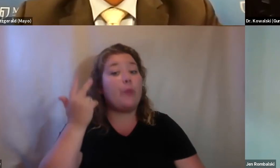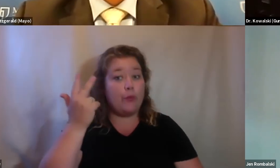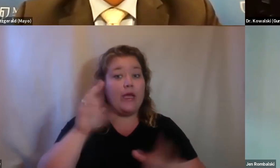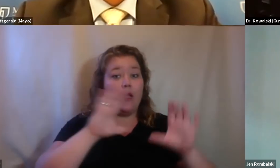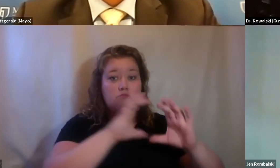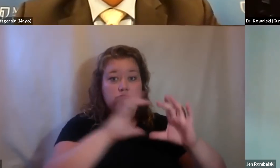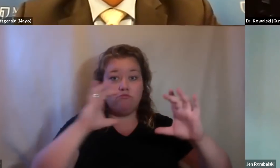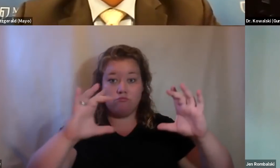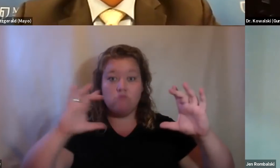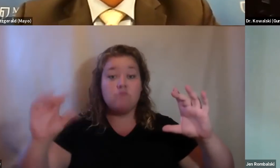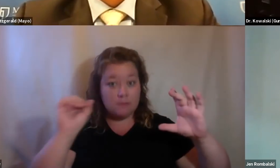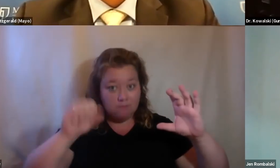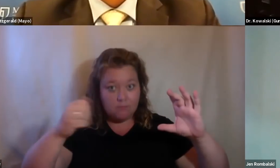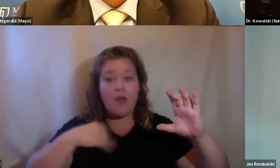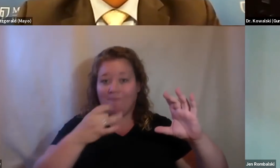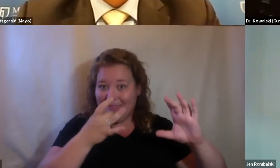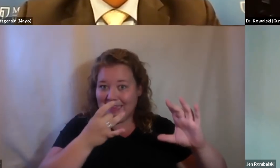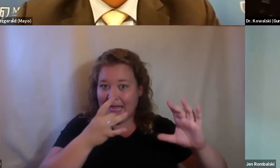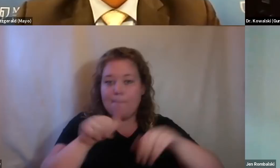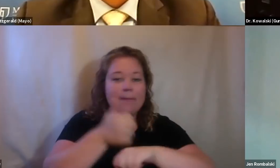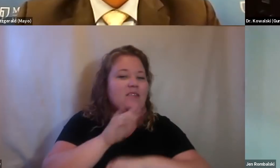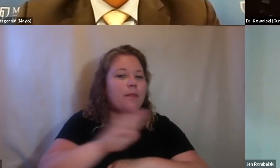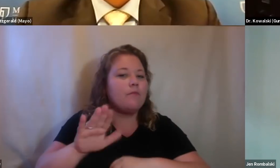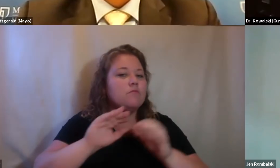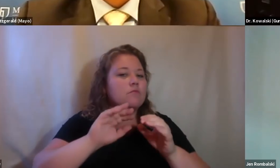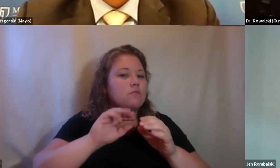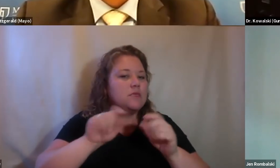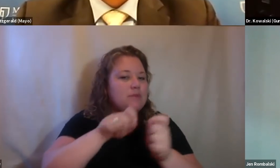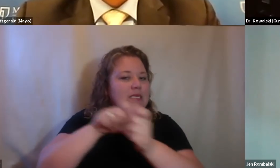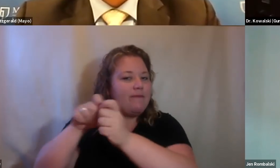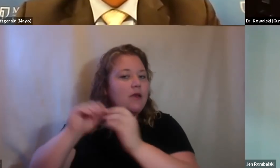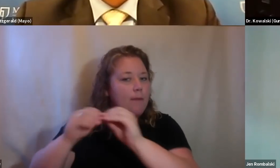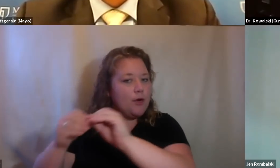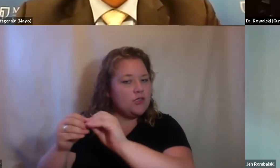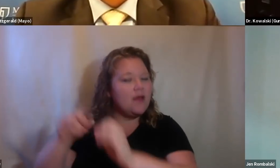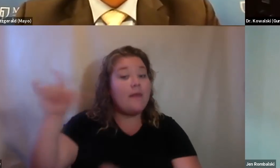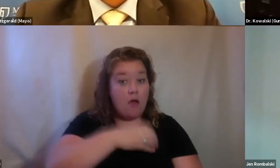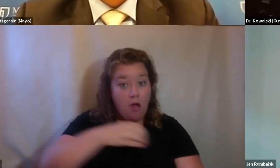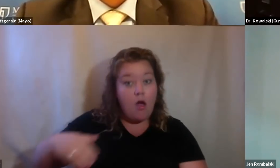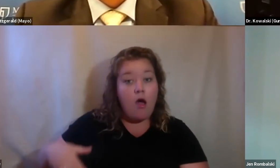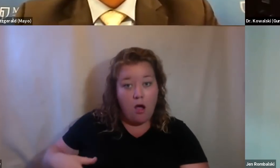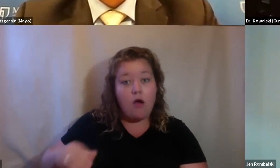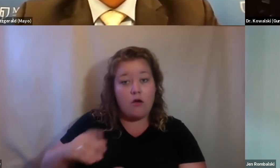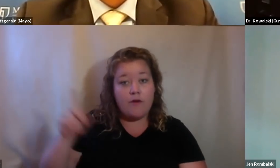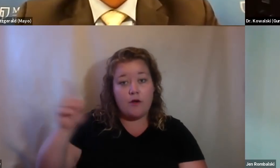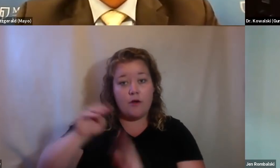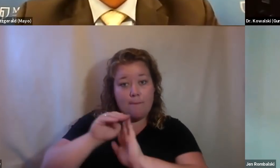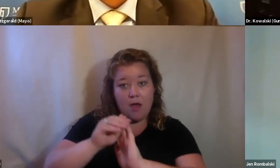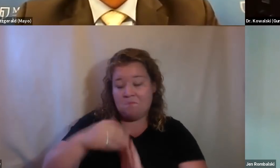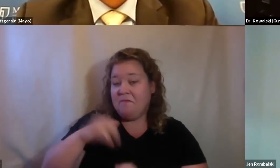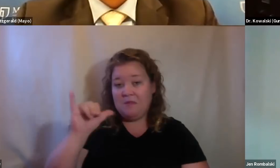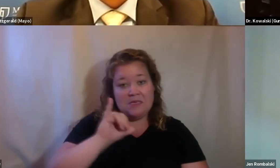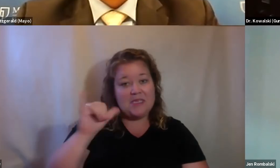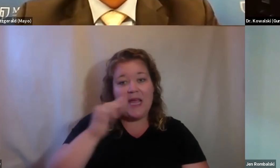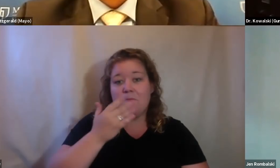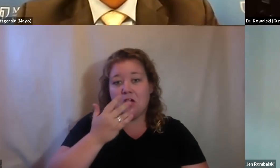light based upon the thresholds there. And the Harvard model shows those 4 colors for the rate, for the new